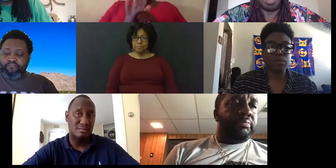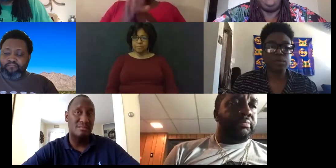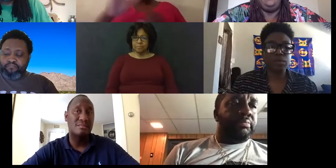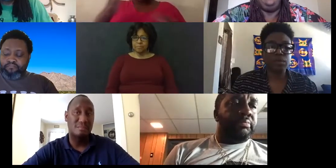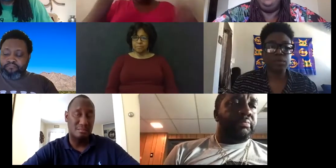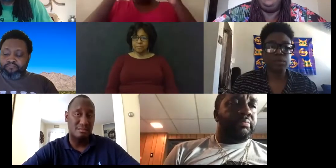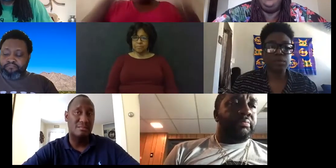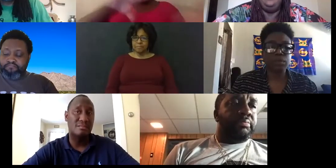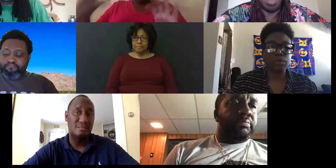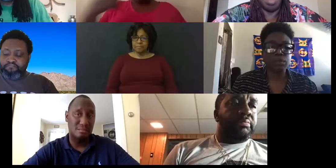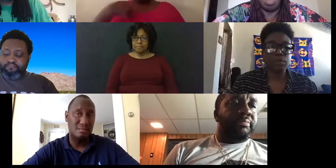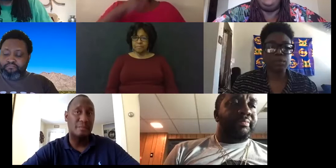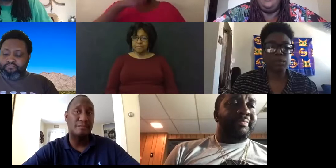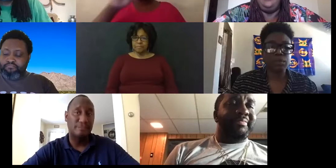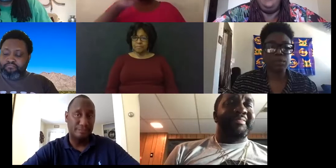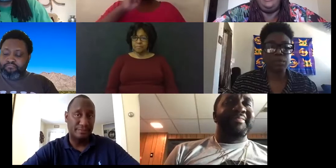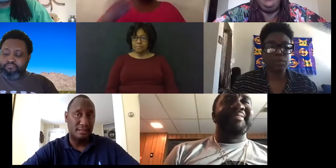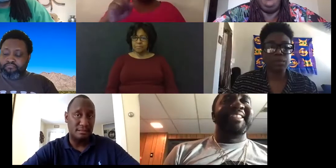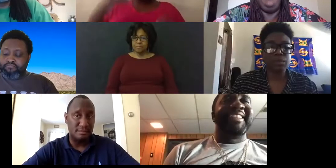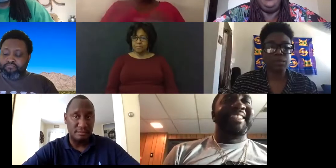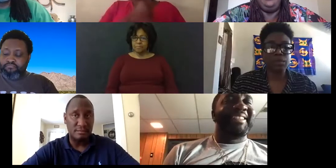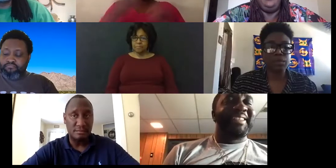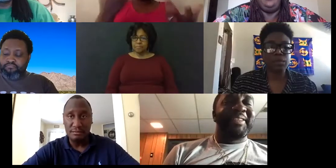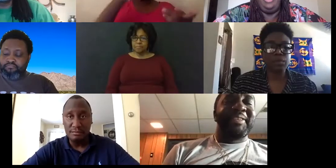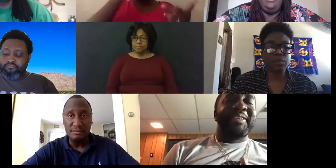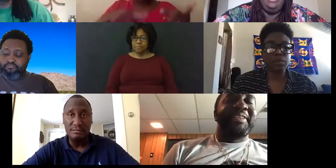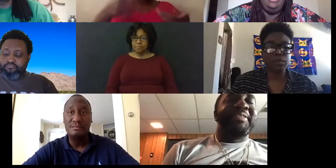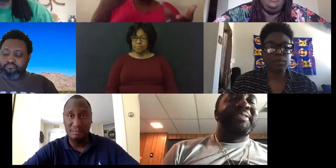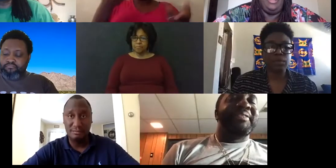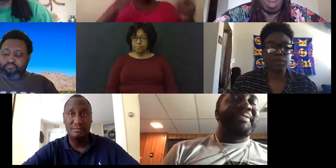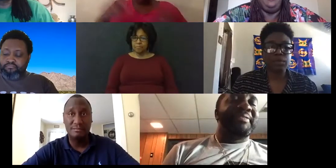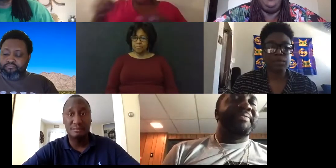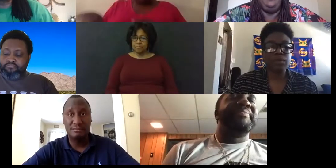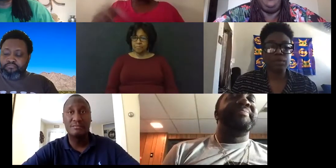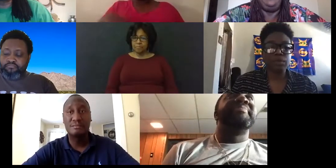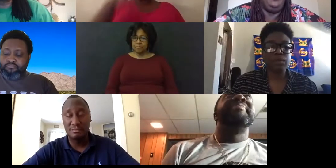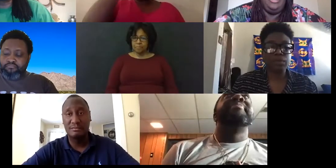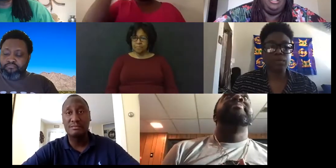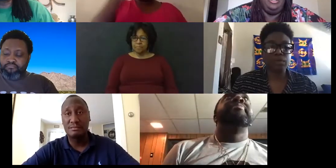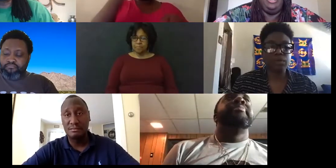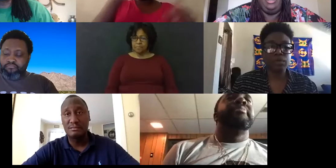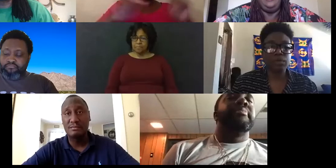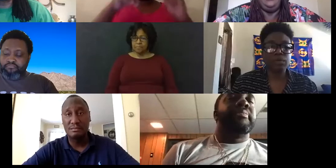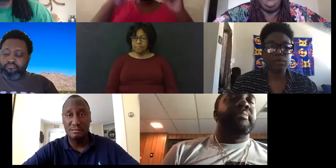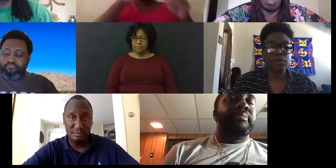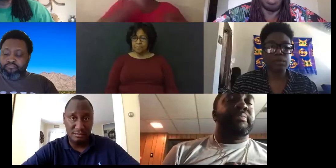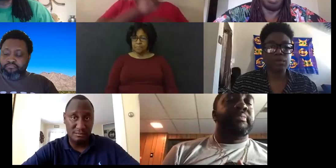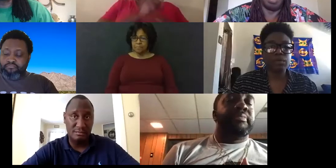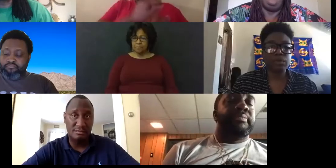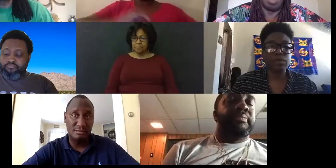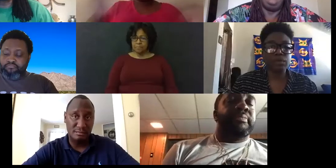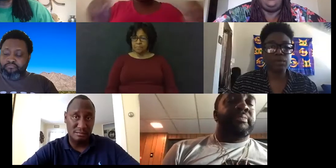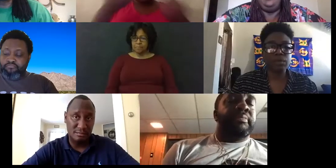in which we are getting screwed with this pandemic. You know, in terms of joblessness, Black people are the first ones to lose their jobs, and they